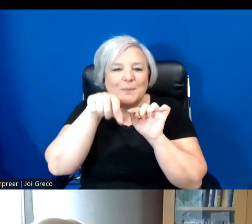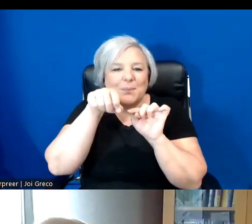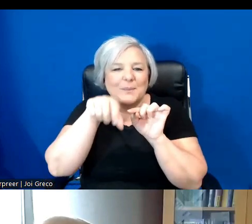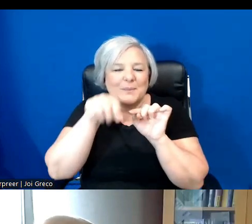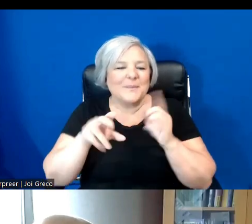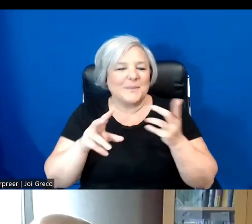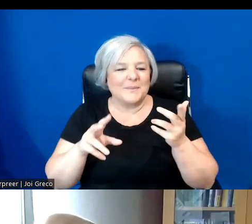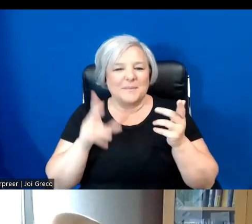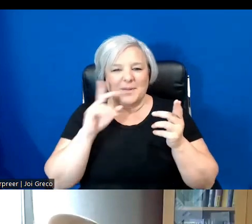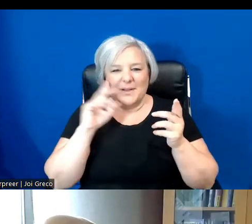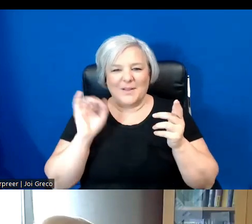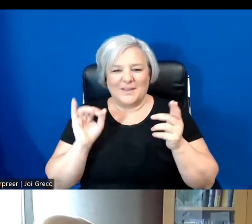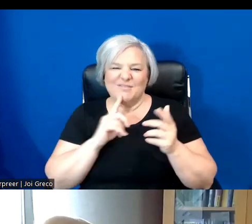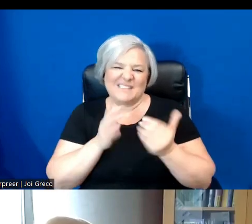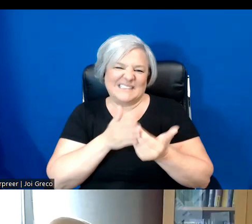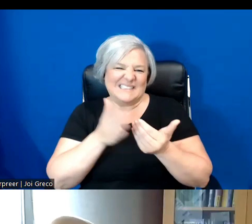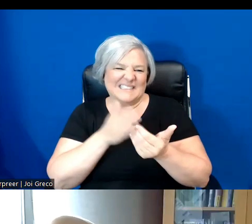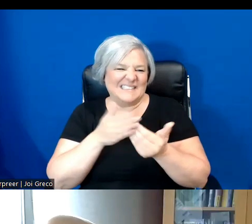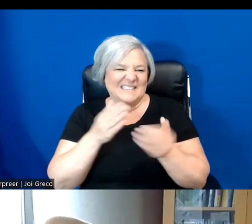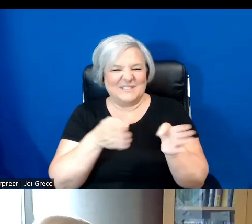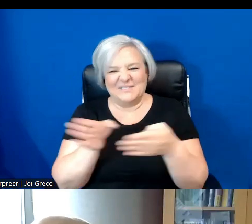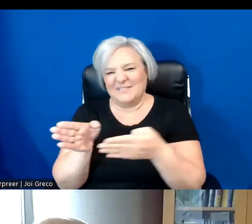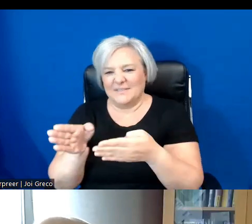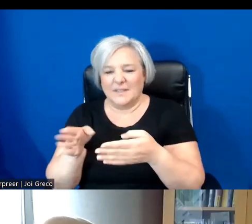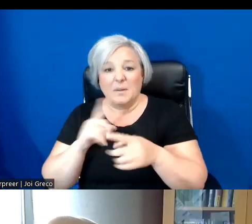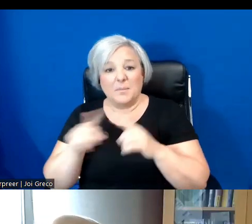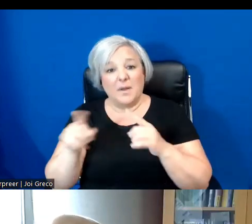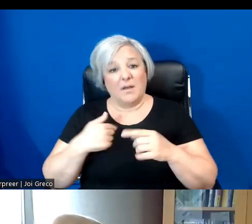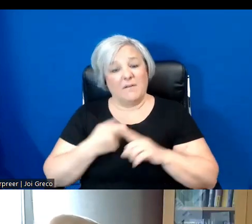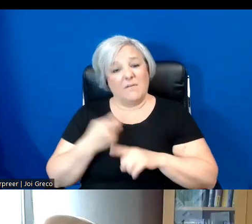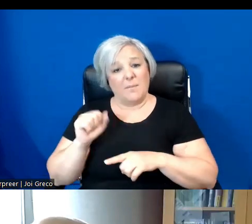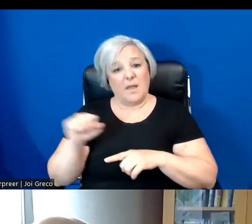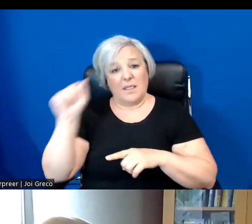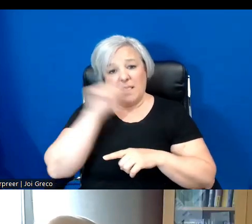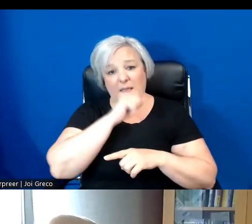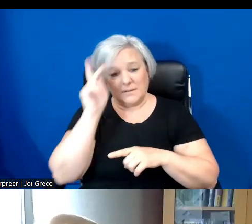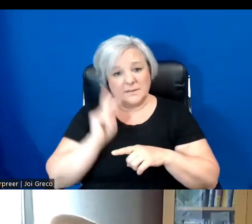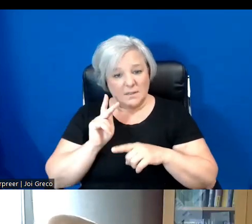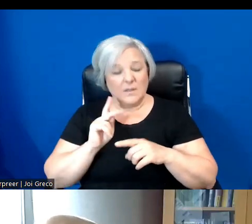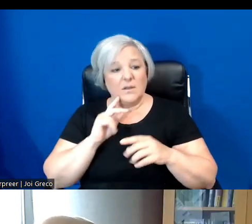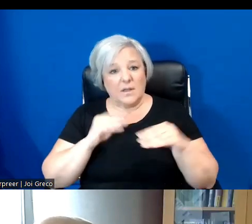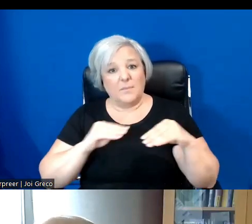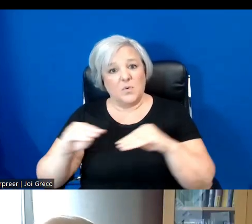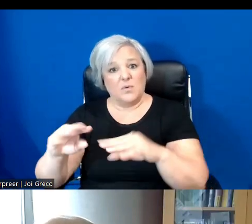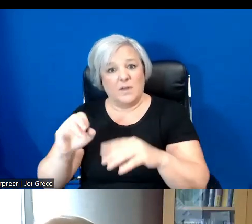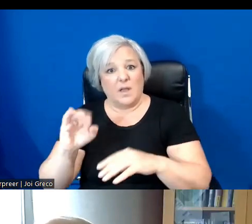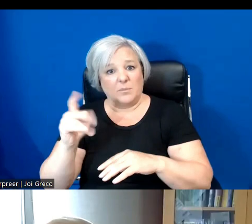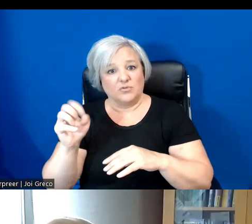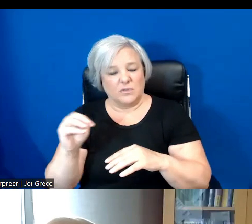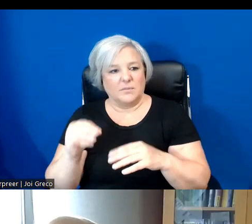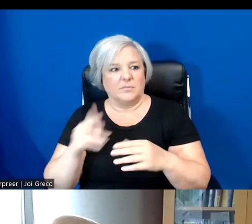water field, and it's really easy to divert or move that. But being from Alaska, what I've learned, when you move upstream, you find yourself facing a